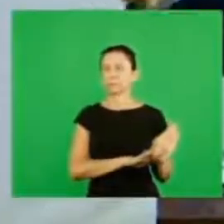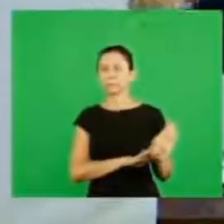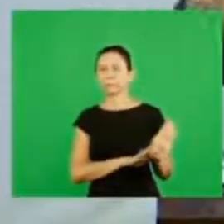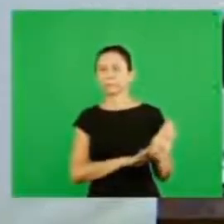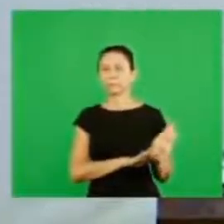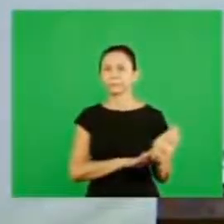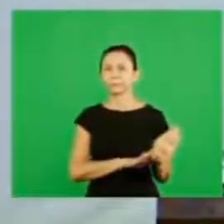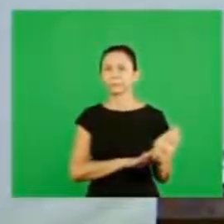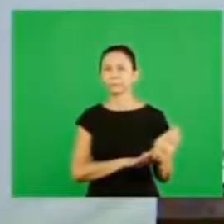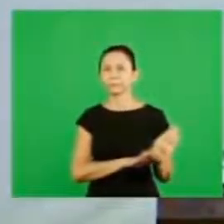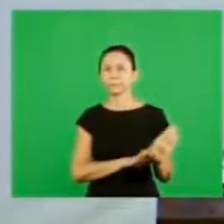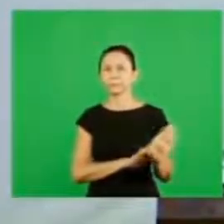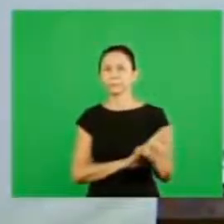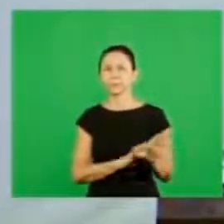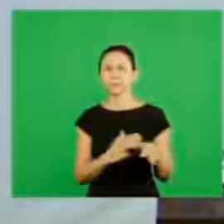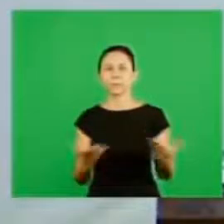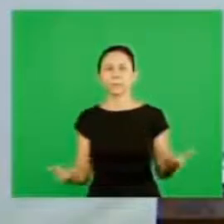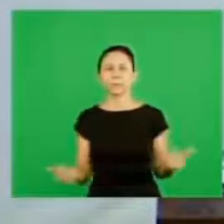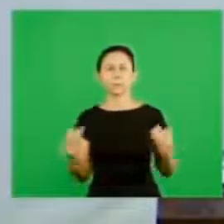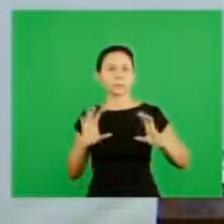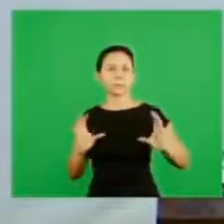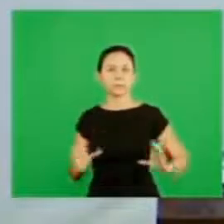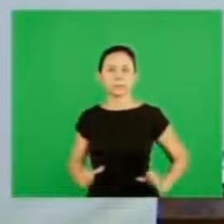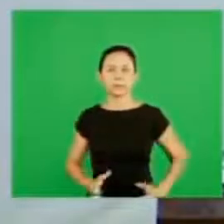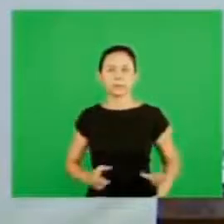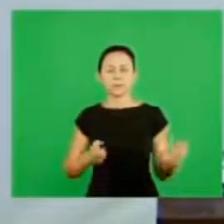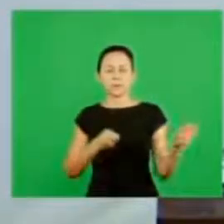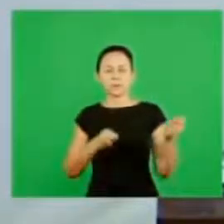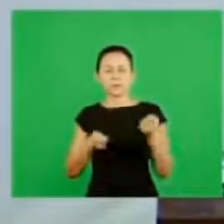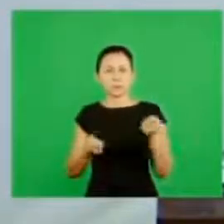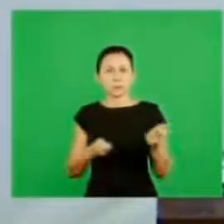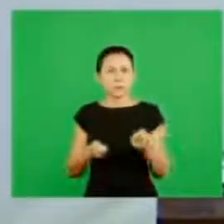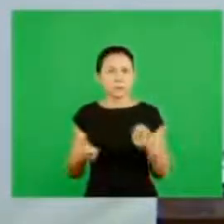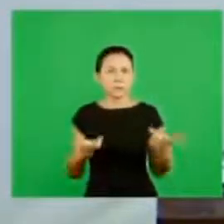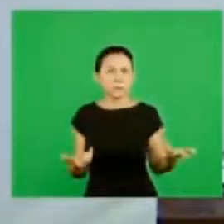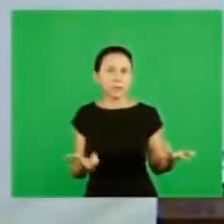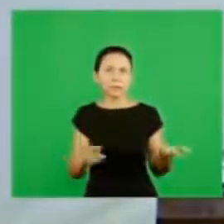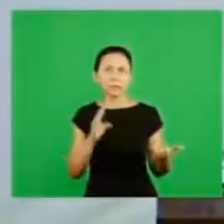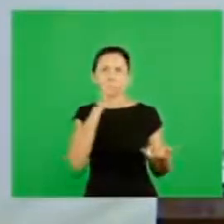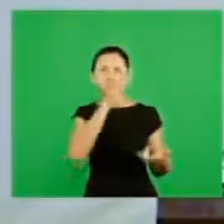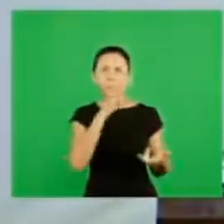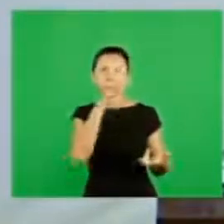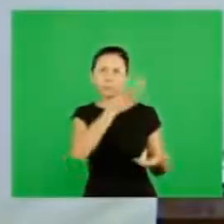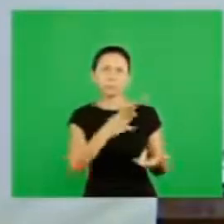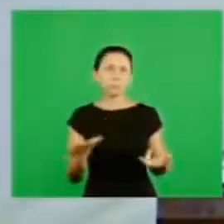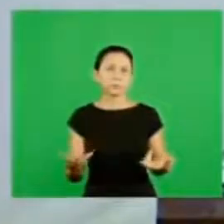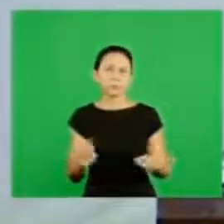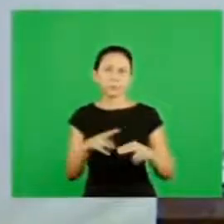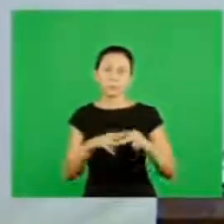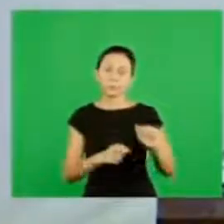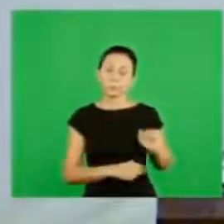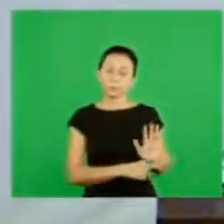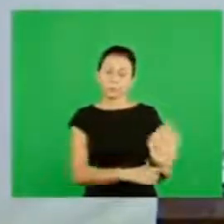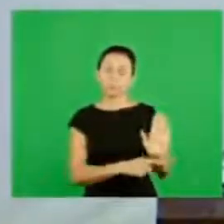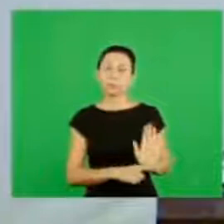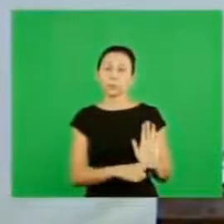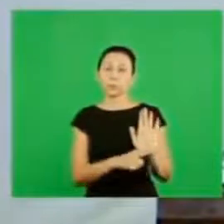is the faith that the world offers with their ideologies, their reforms, their ways of